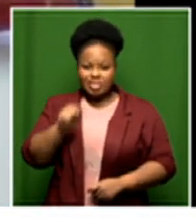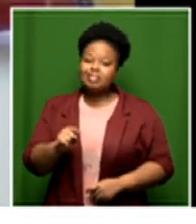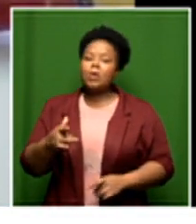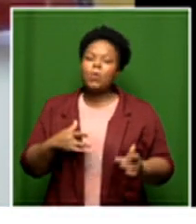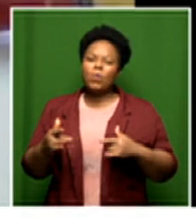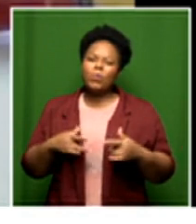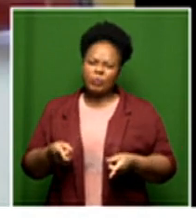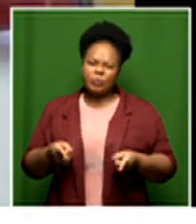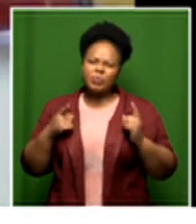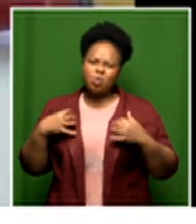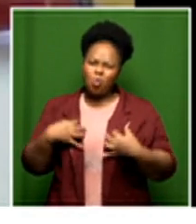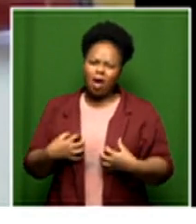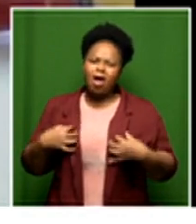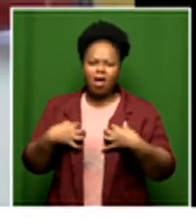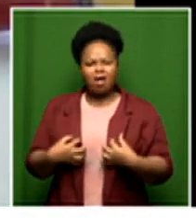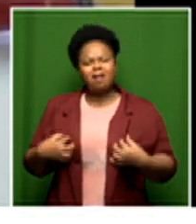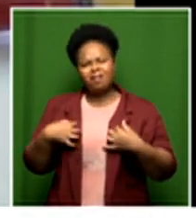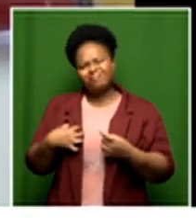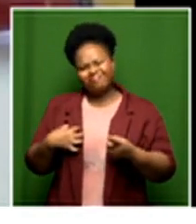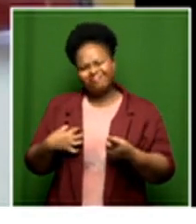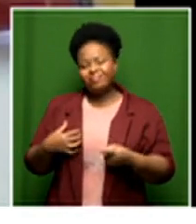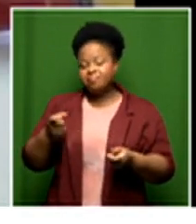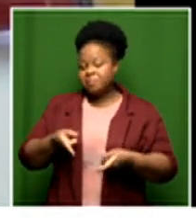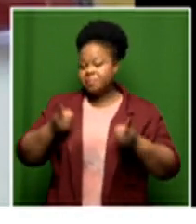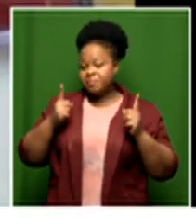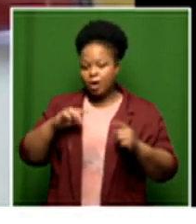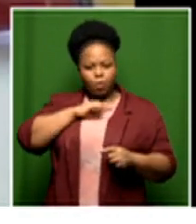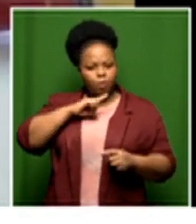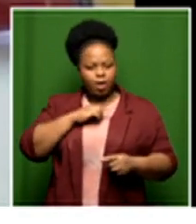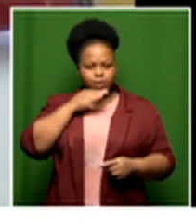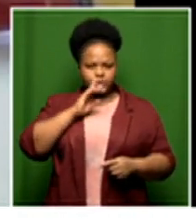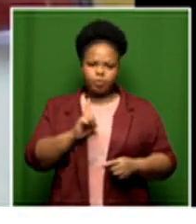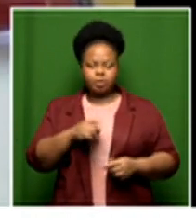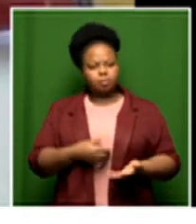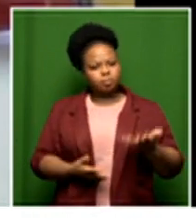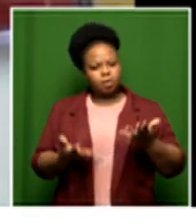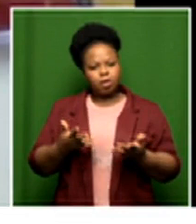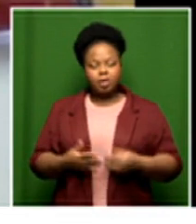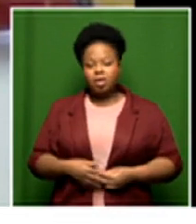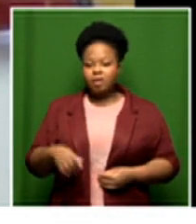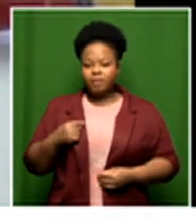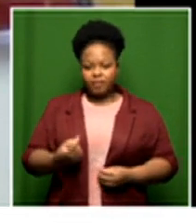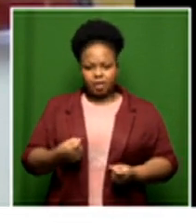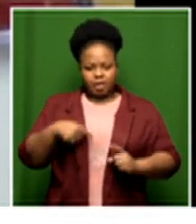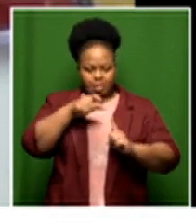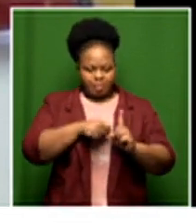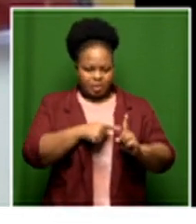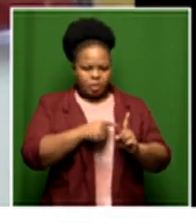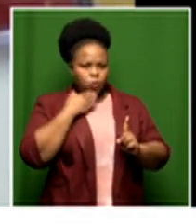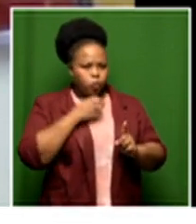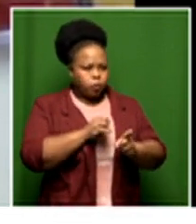is actually for us quite a big danger, because it means if you have a super spreader in a